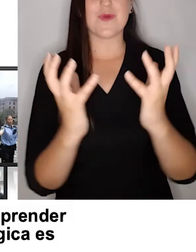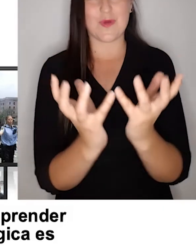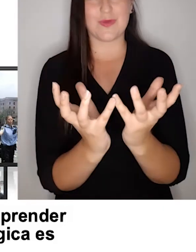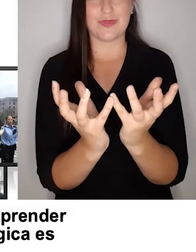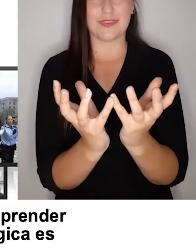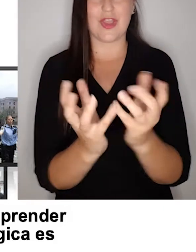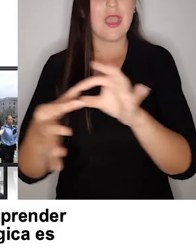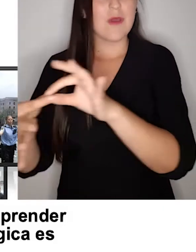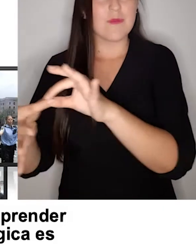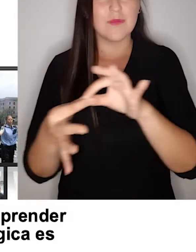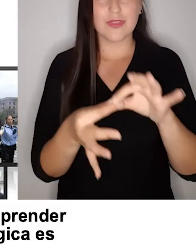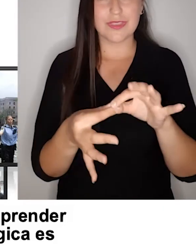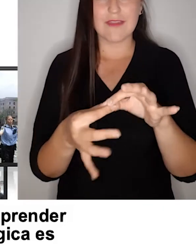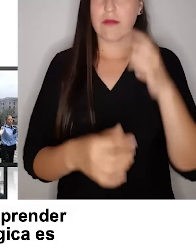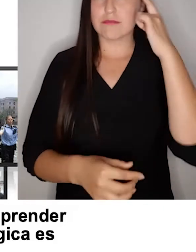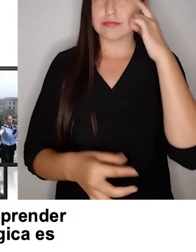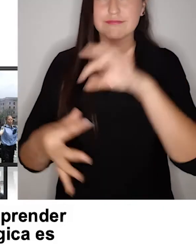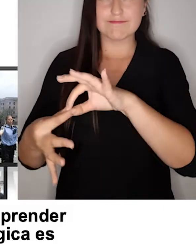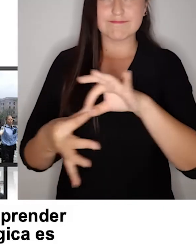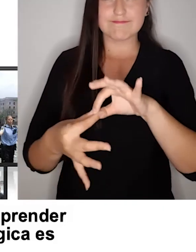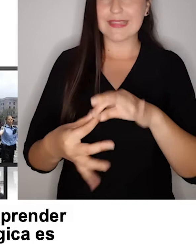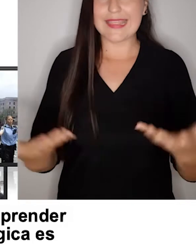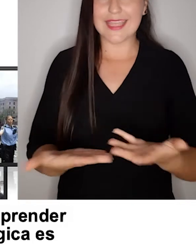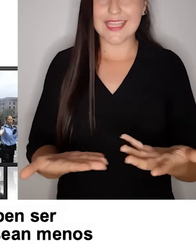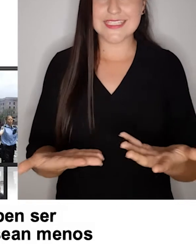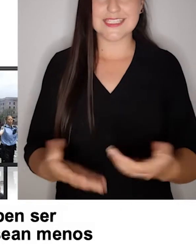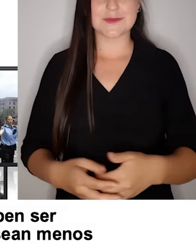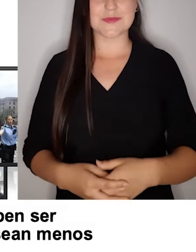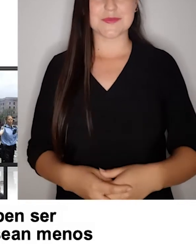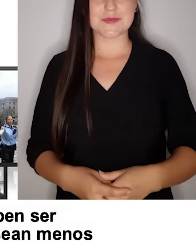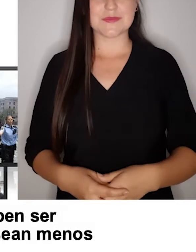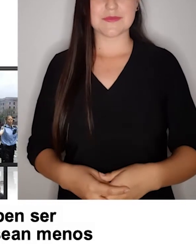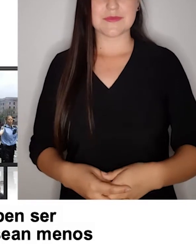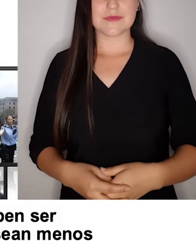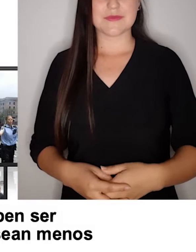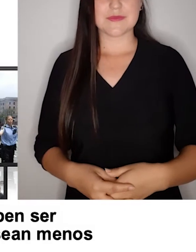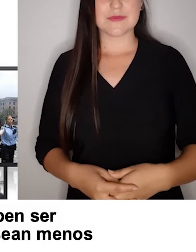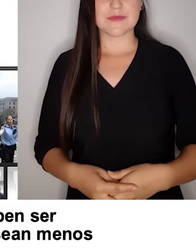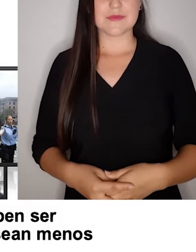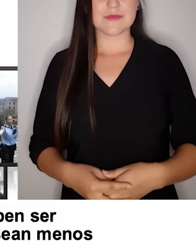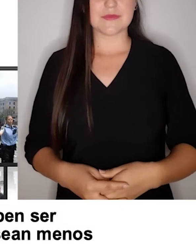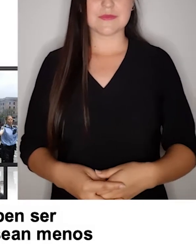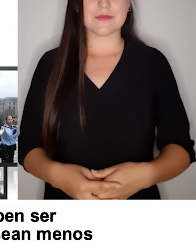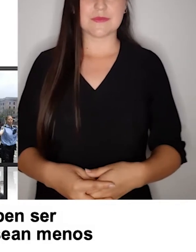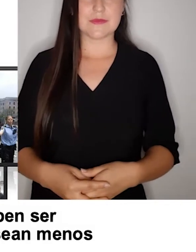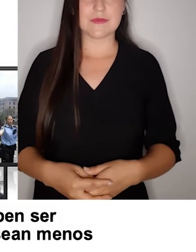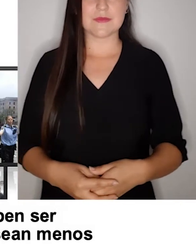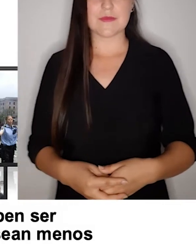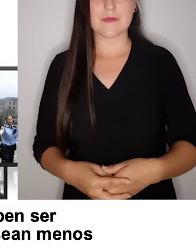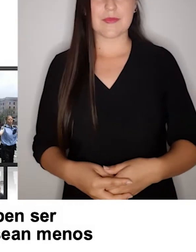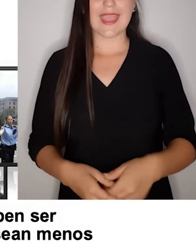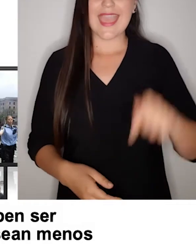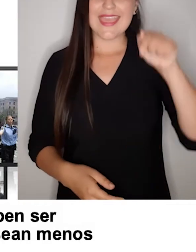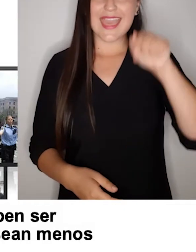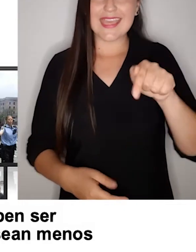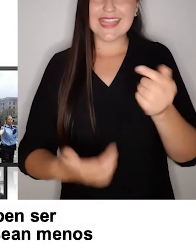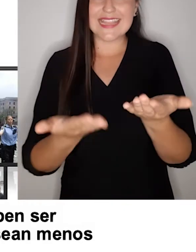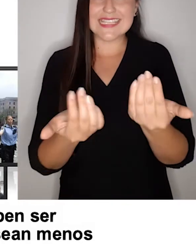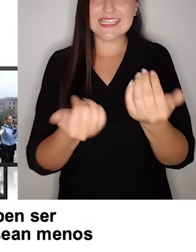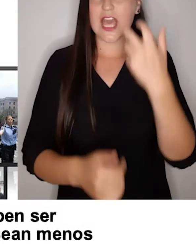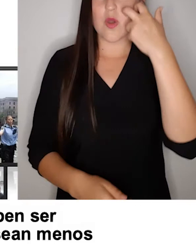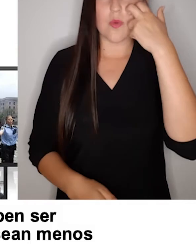So a logical consequence of that is these human needs must be filled with